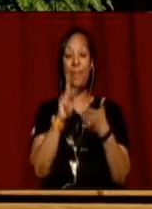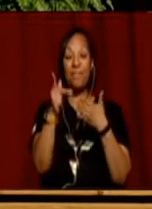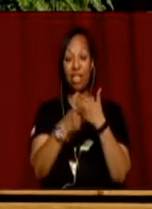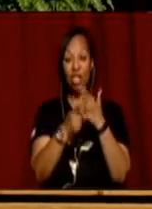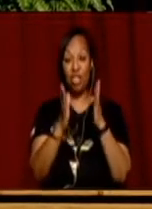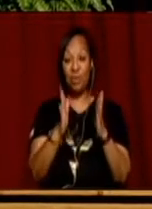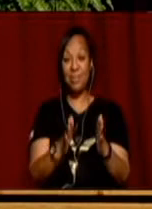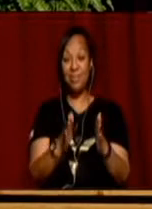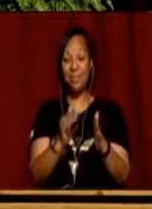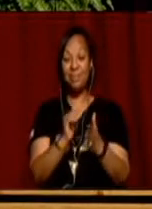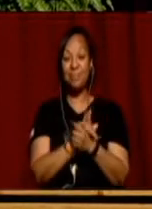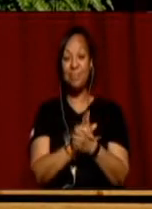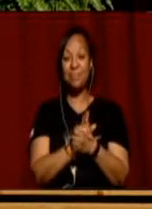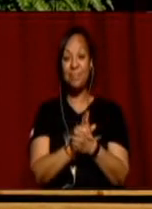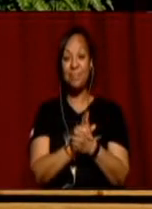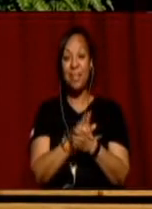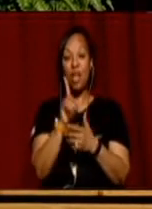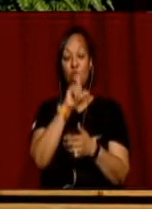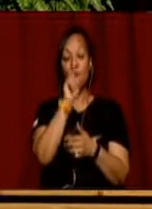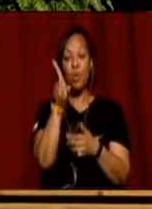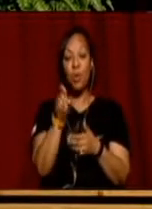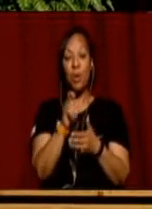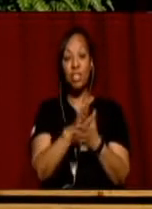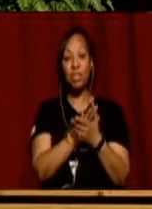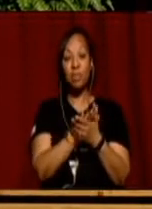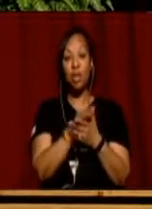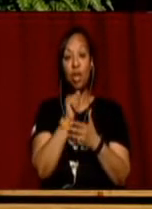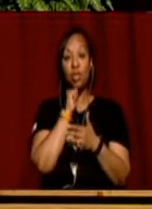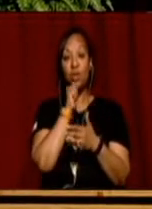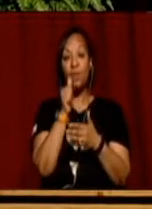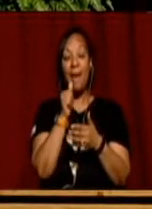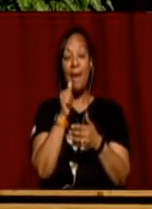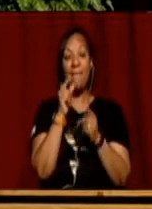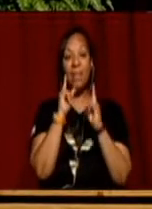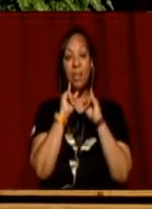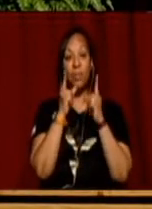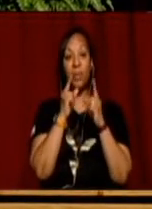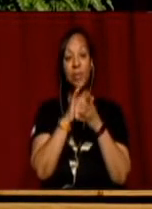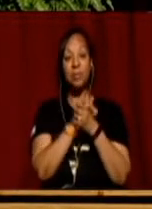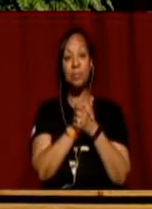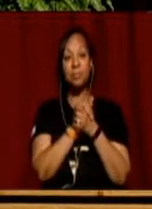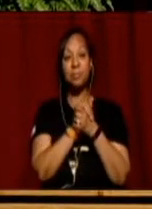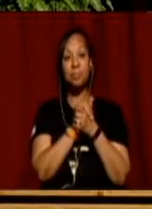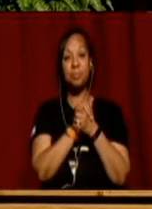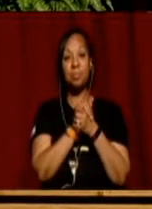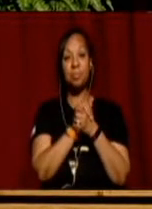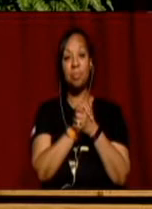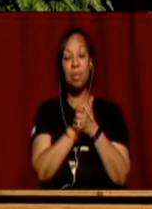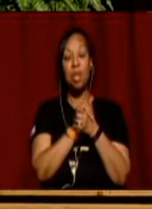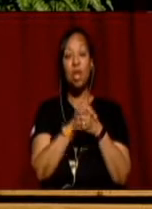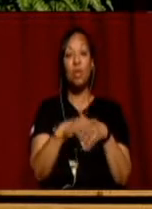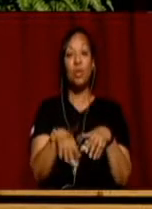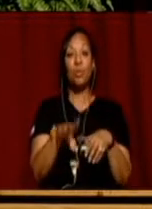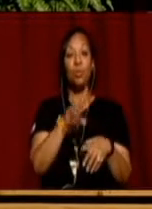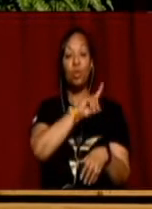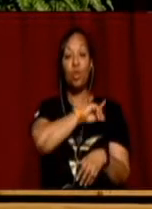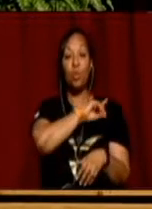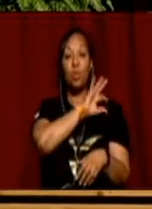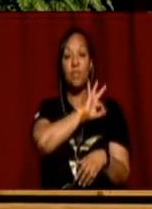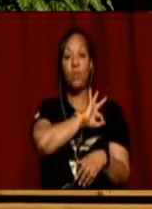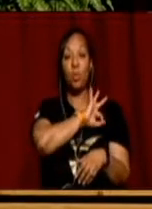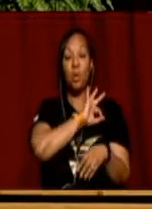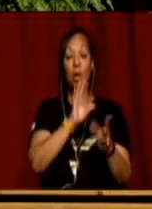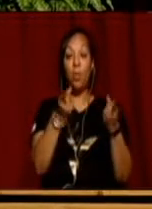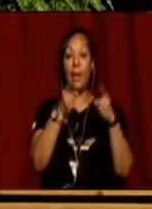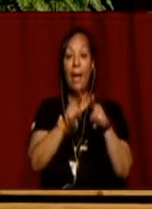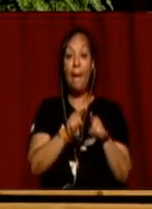want to come with this question real quick. And do you have any reaction to George Floyd and what happened in